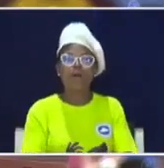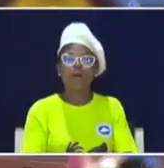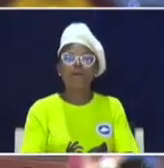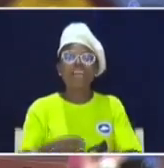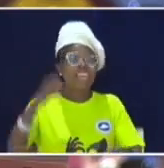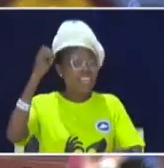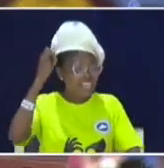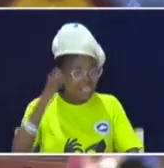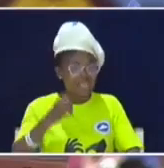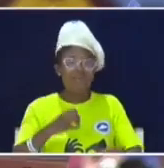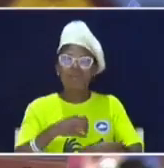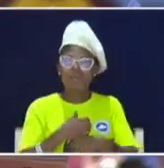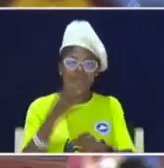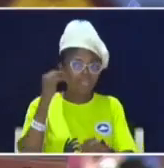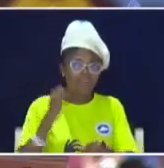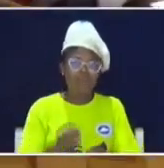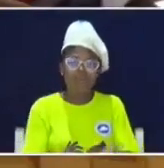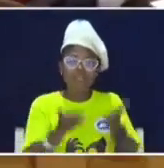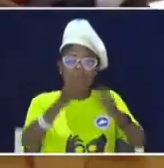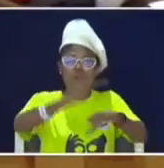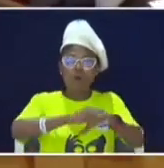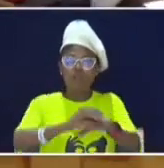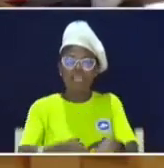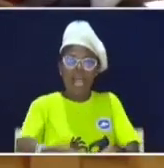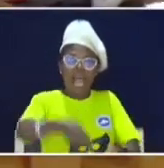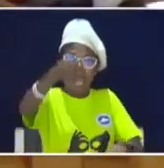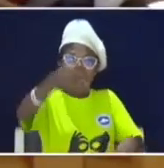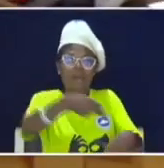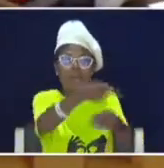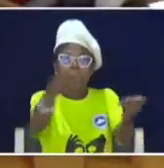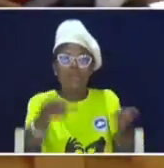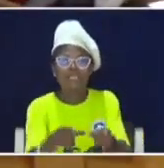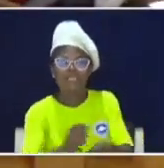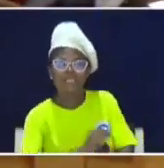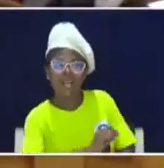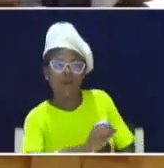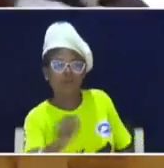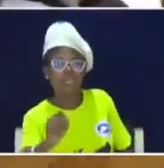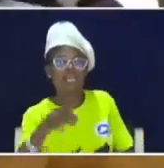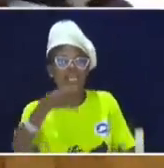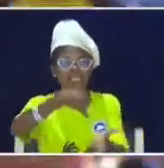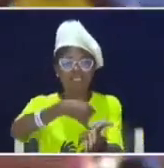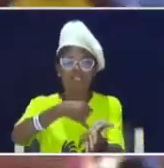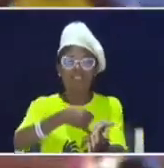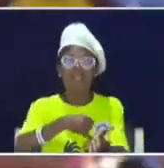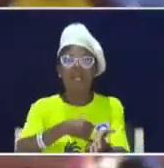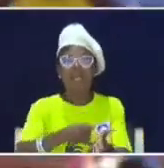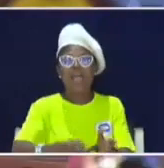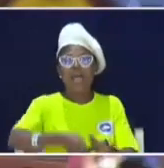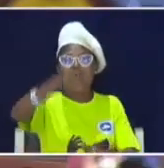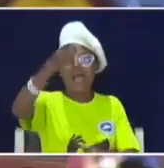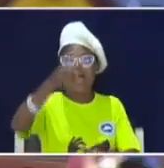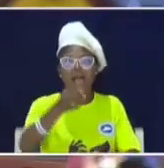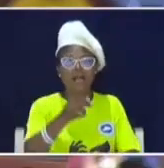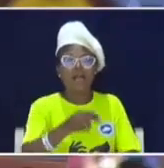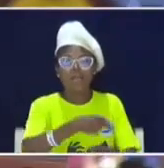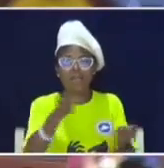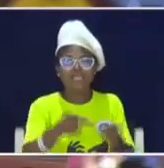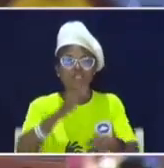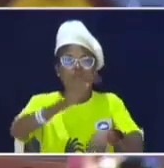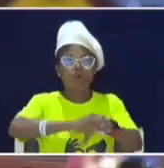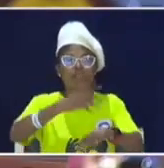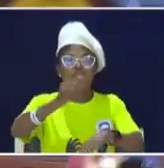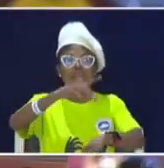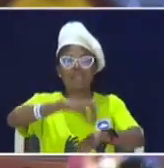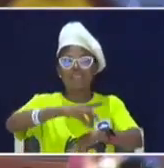him ride on high places. Underline high places. High places of the earth, praise the Lord,